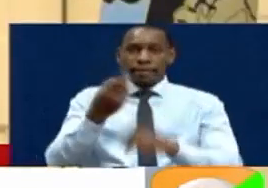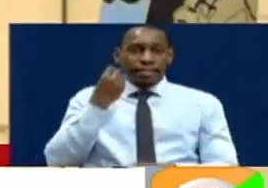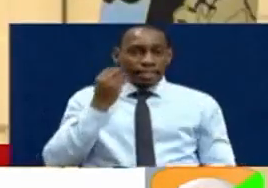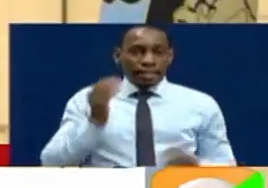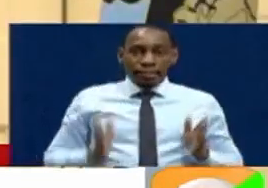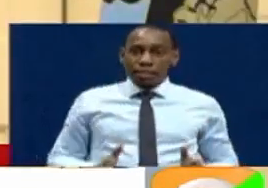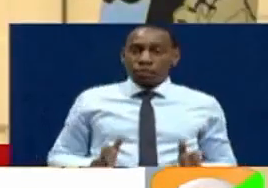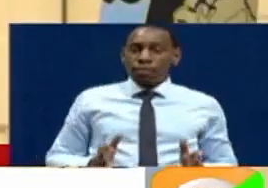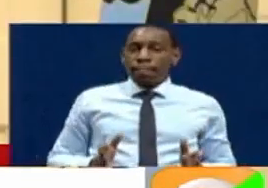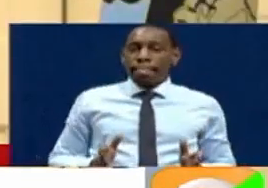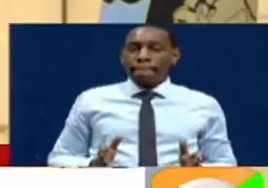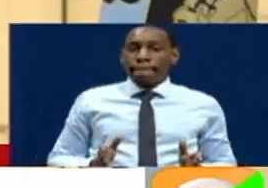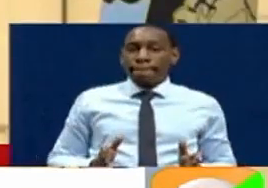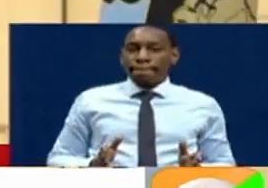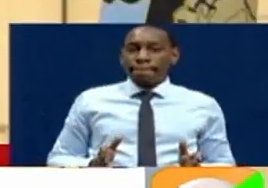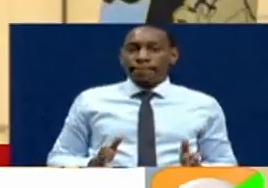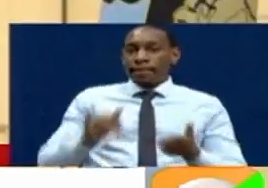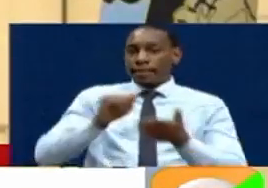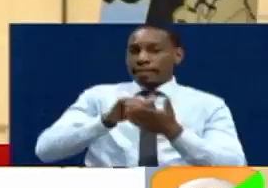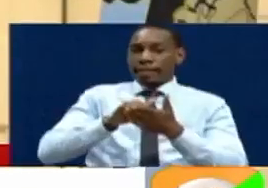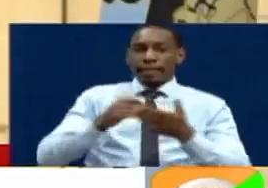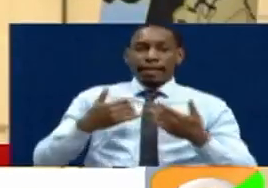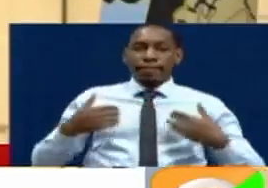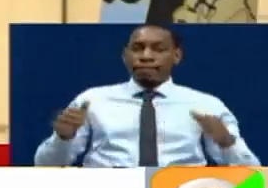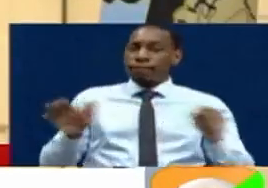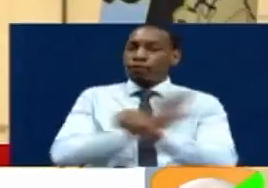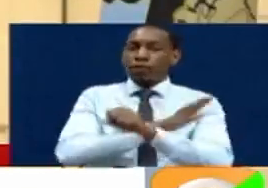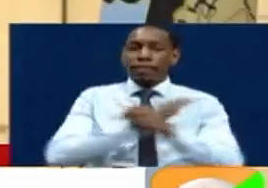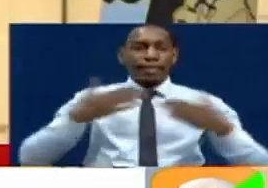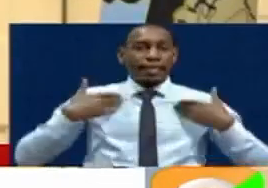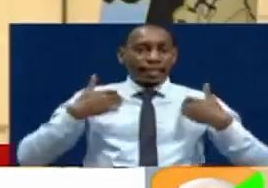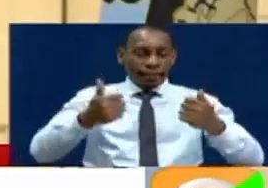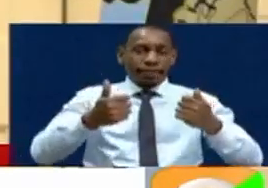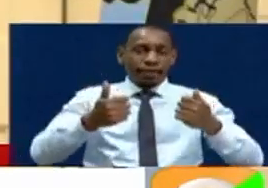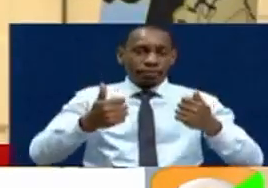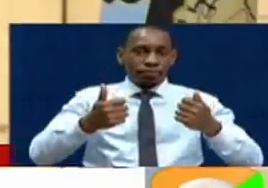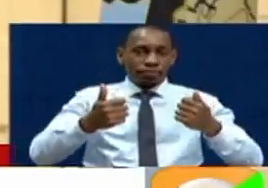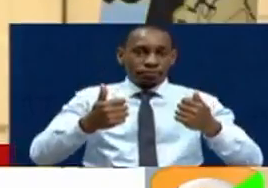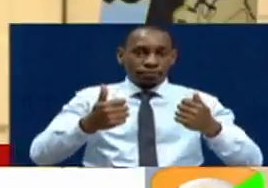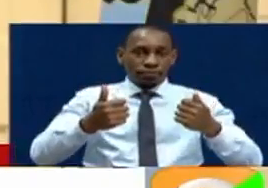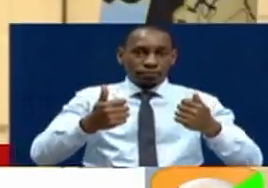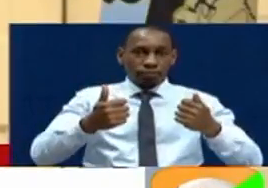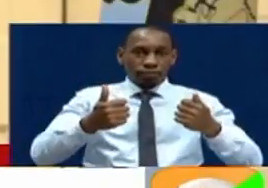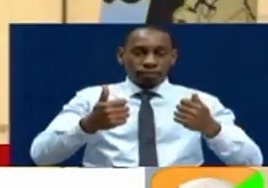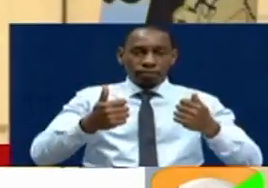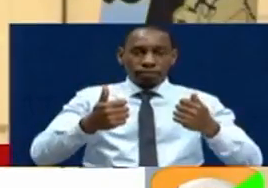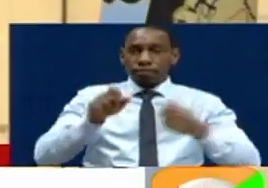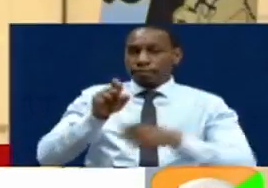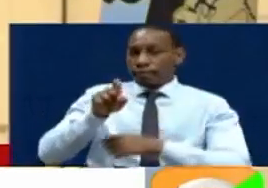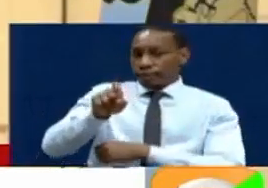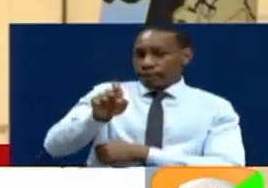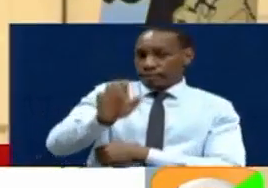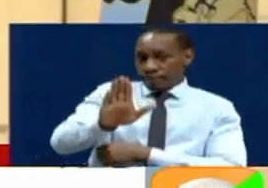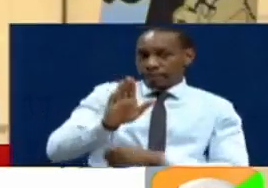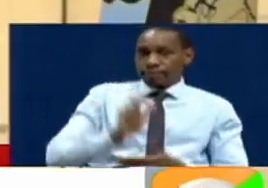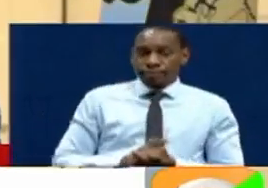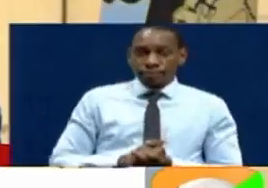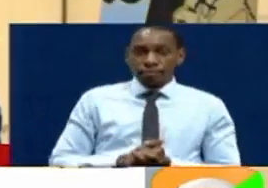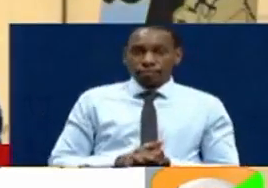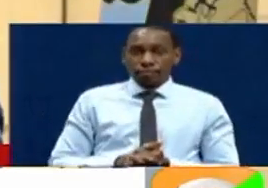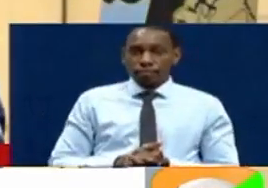patient who has fully recovered from this virus.